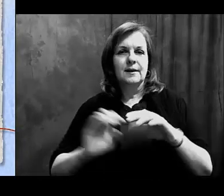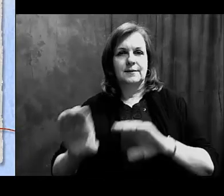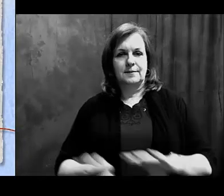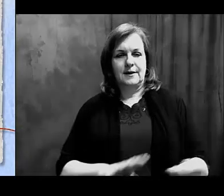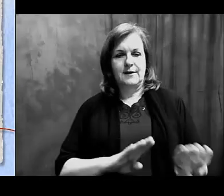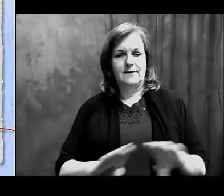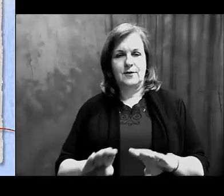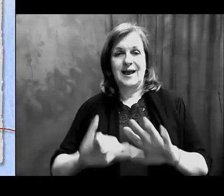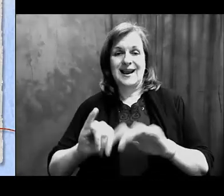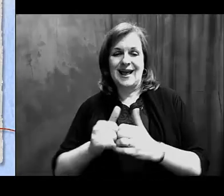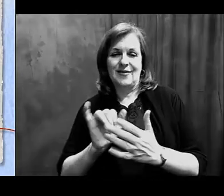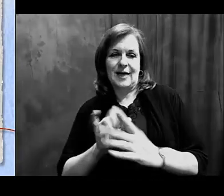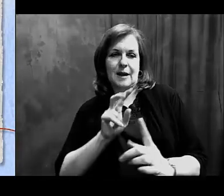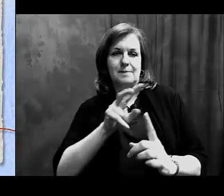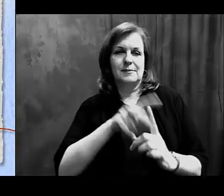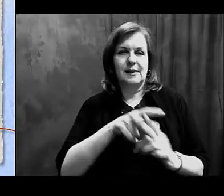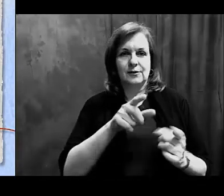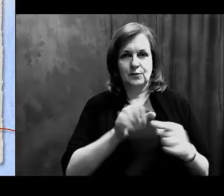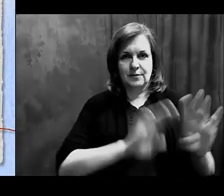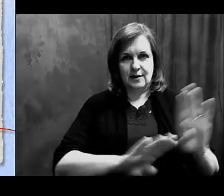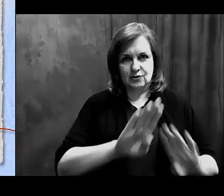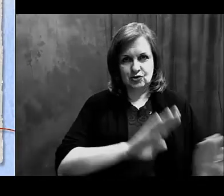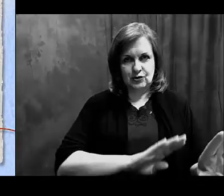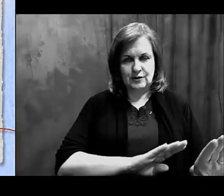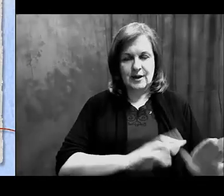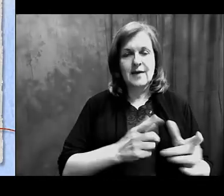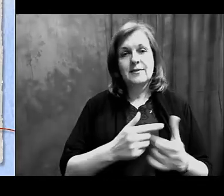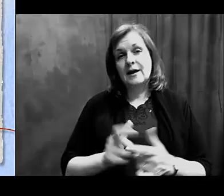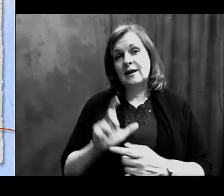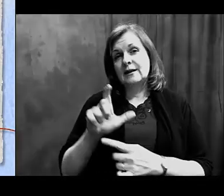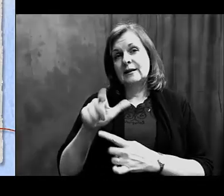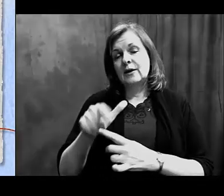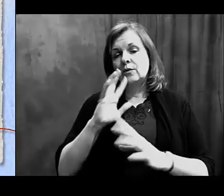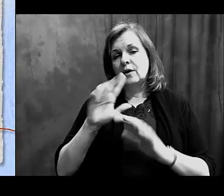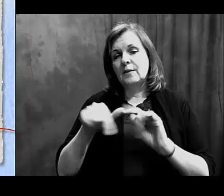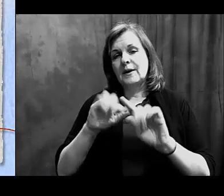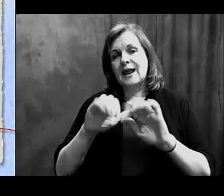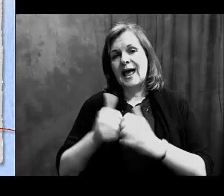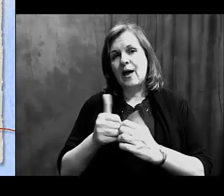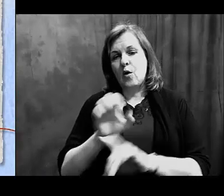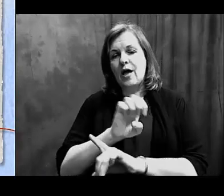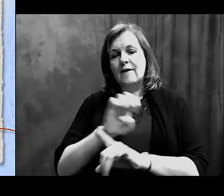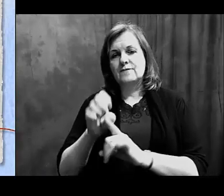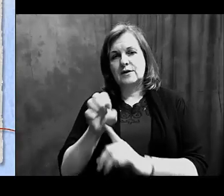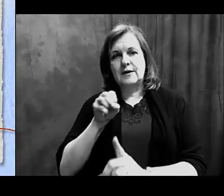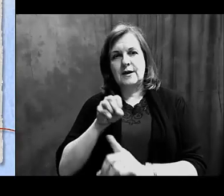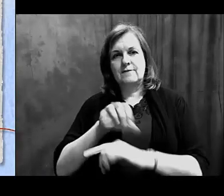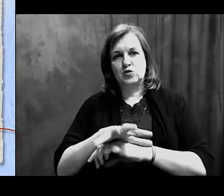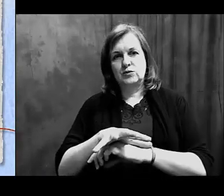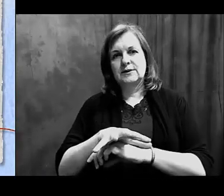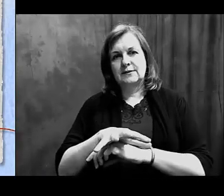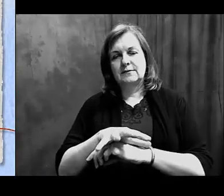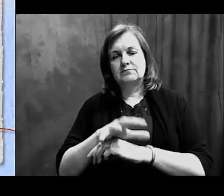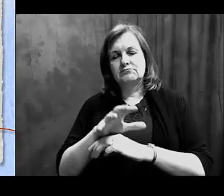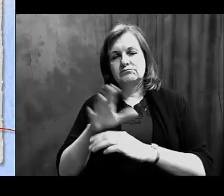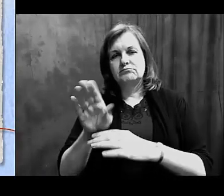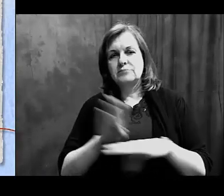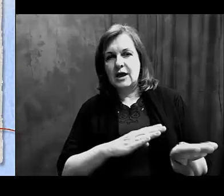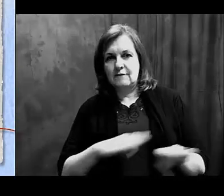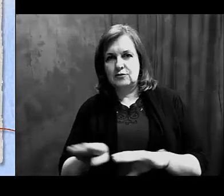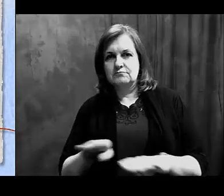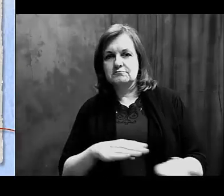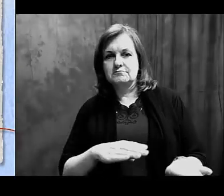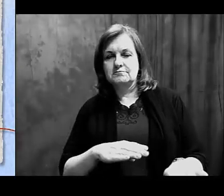we apply biology to them. And then later on, what we'll get into is how the environment can influence those